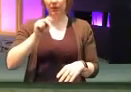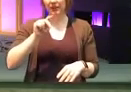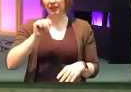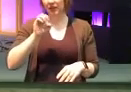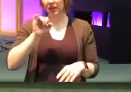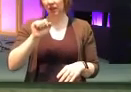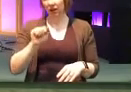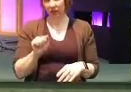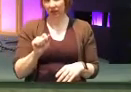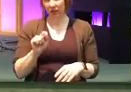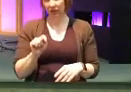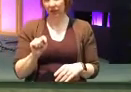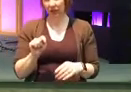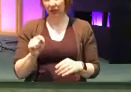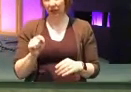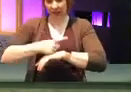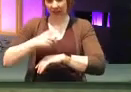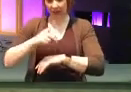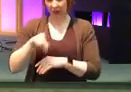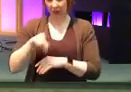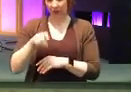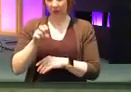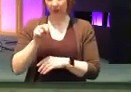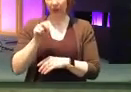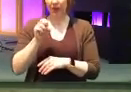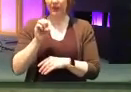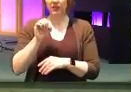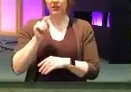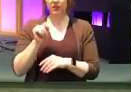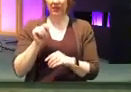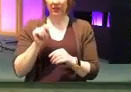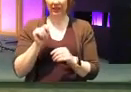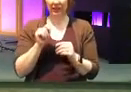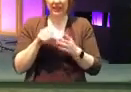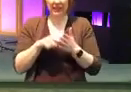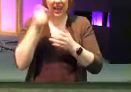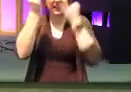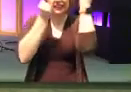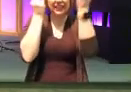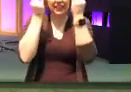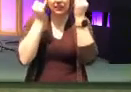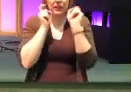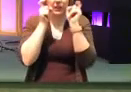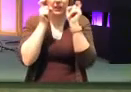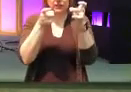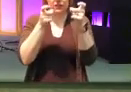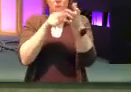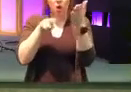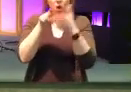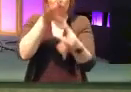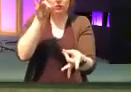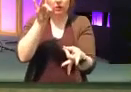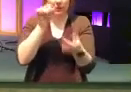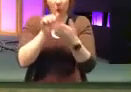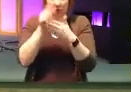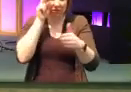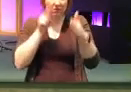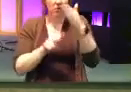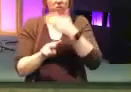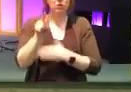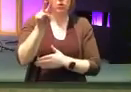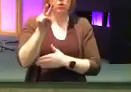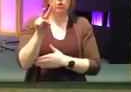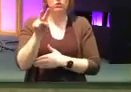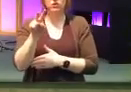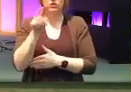refer to as the day of Pentecost. This whole idea of the gift of the Holy Spirit, the gift of the Holy Spirit was prophesied